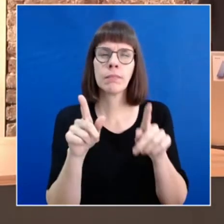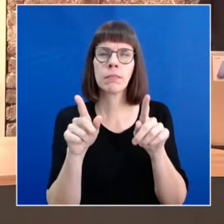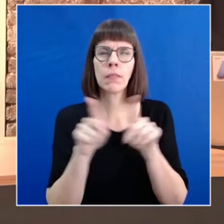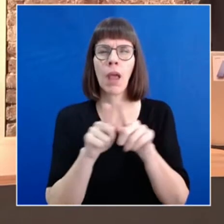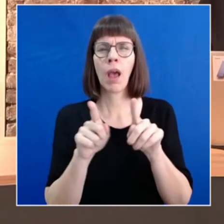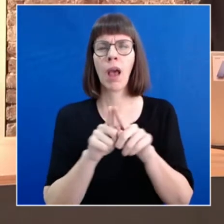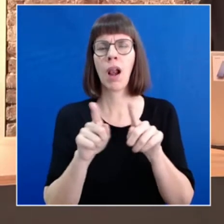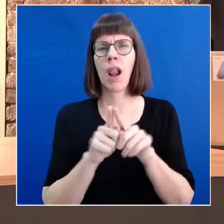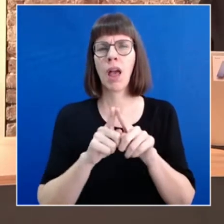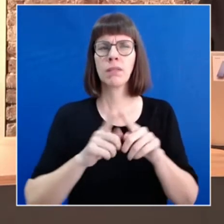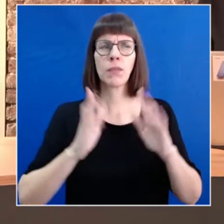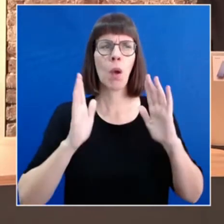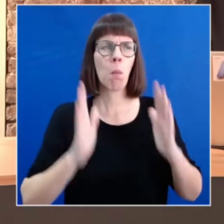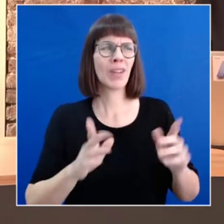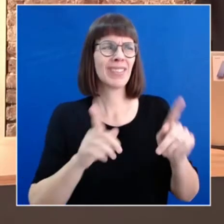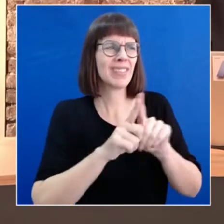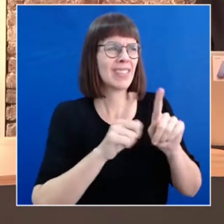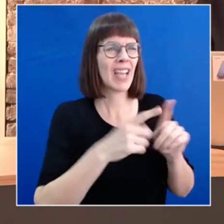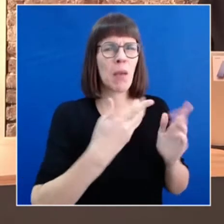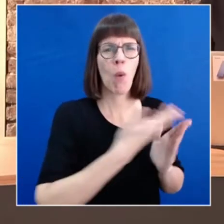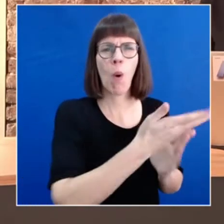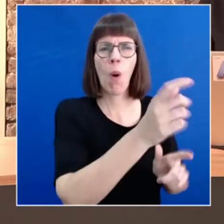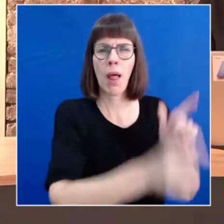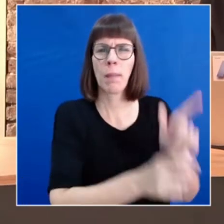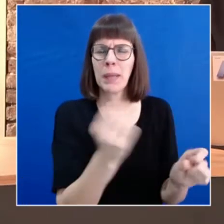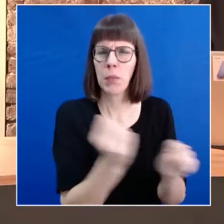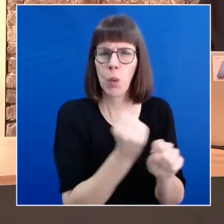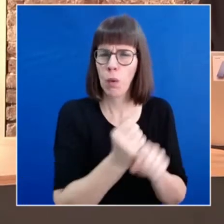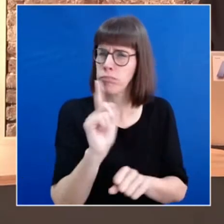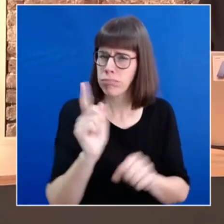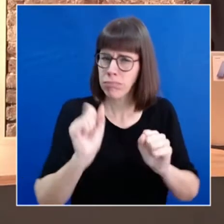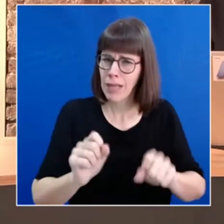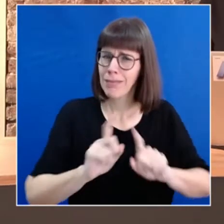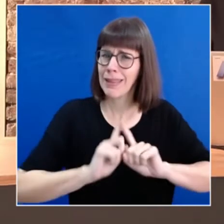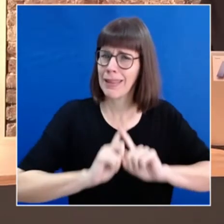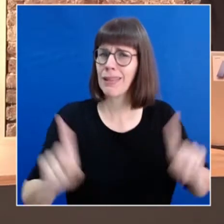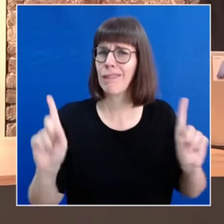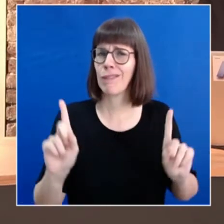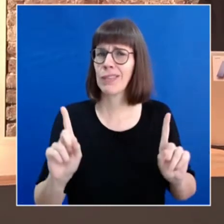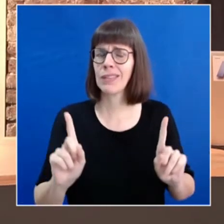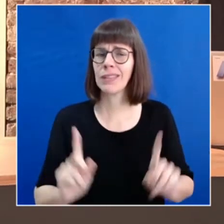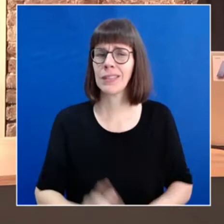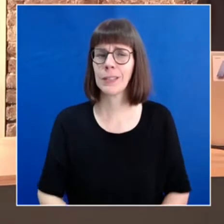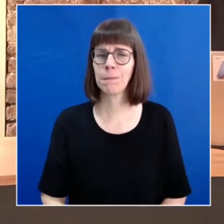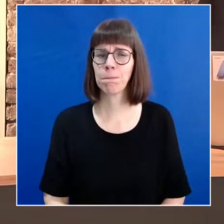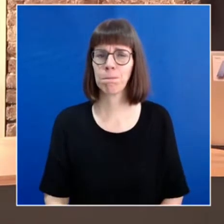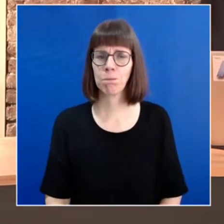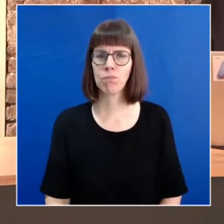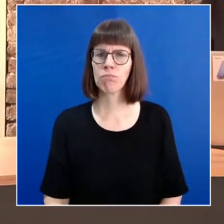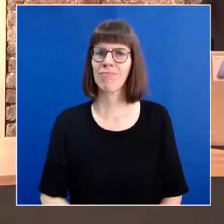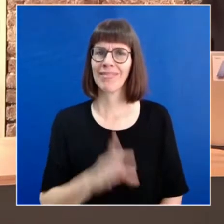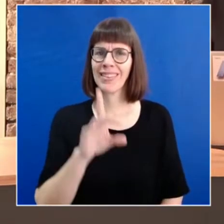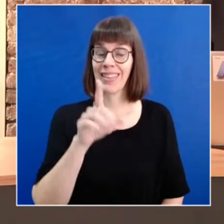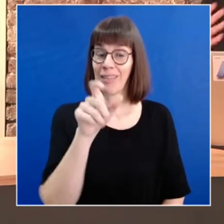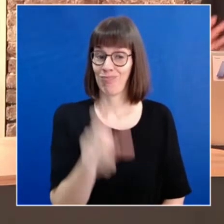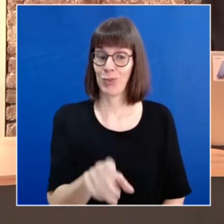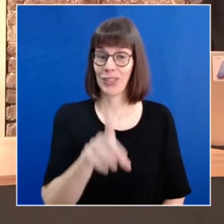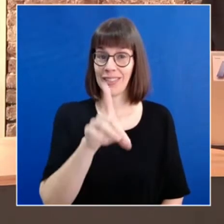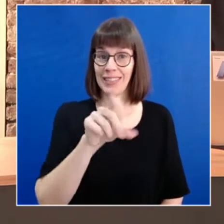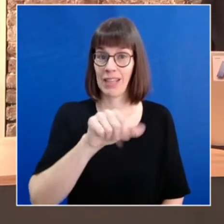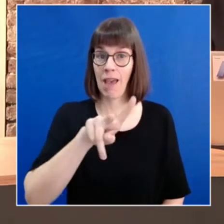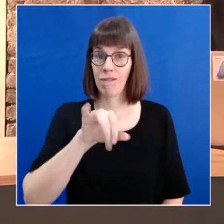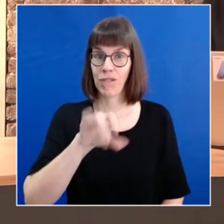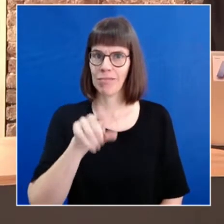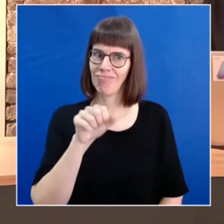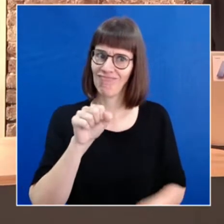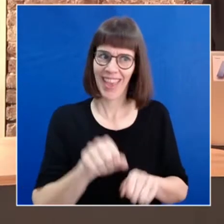normal paid job and even in a fabric for people with disabilities, but he can really do his thing. Yeah, that's the world